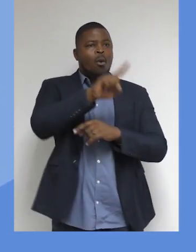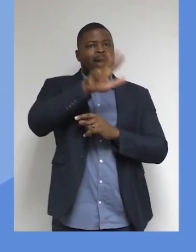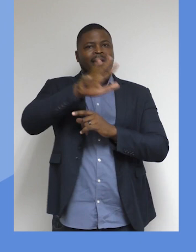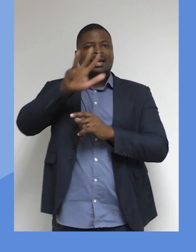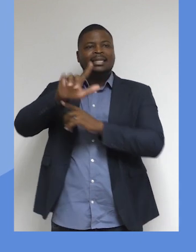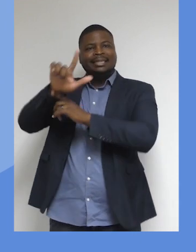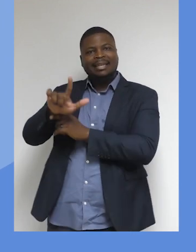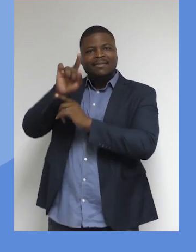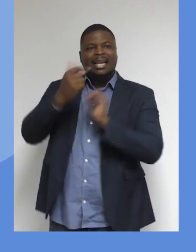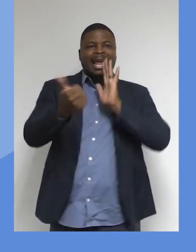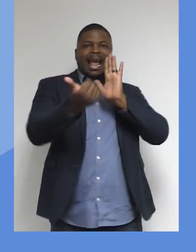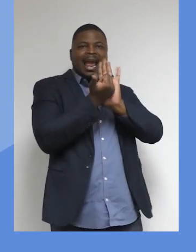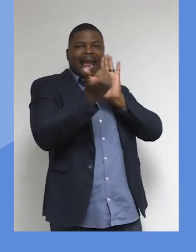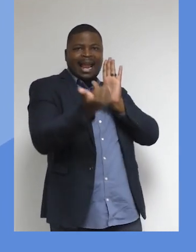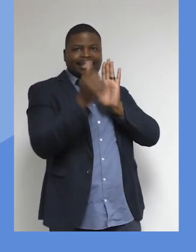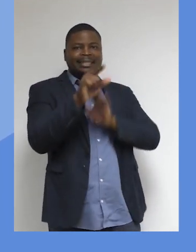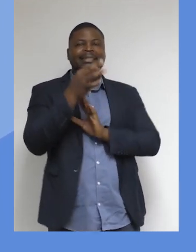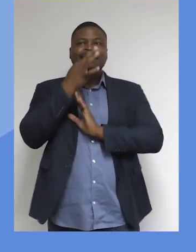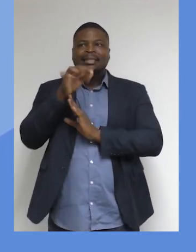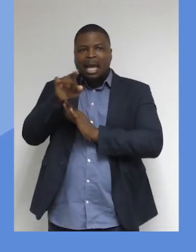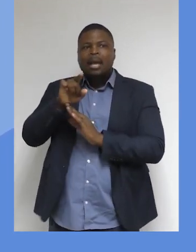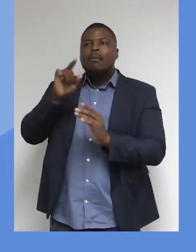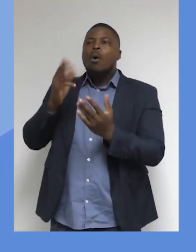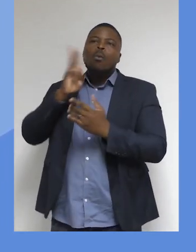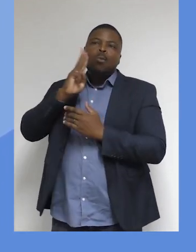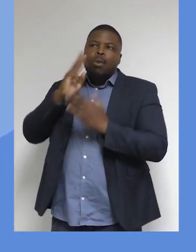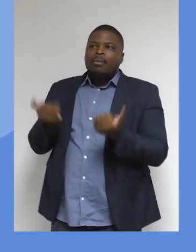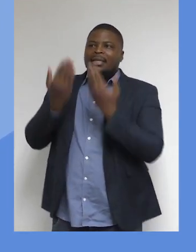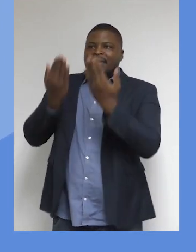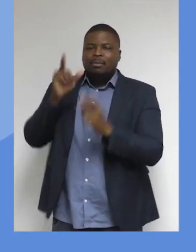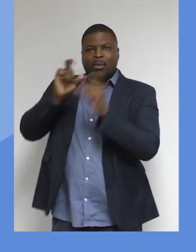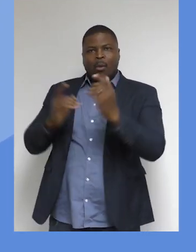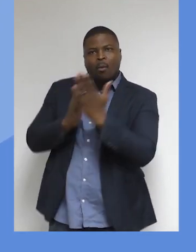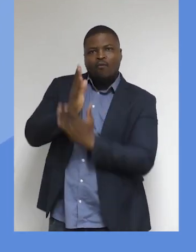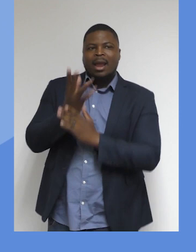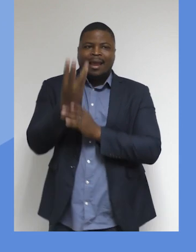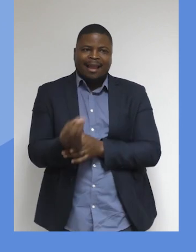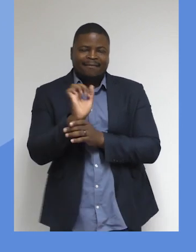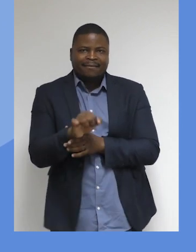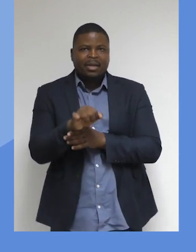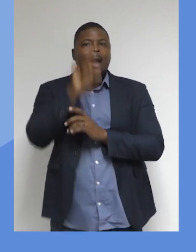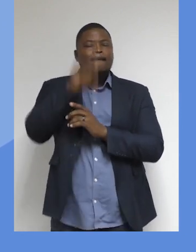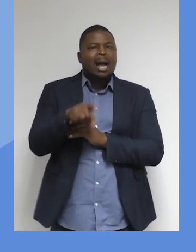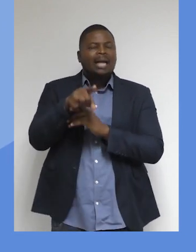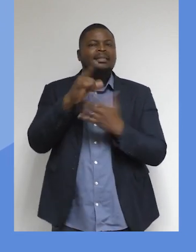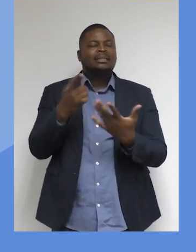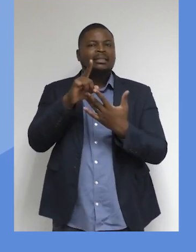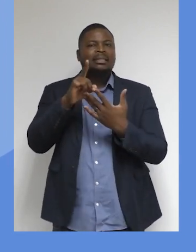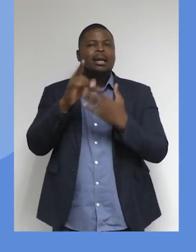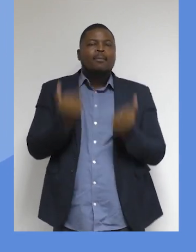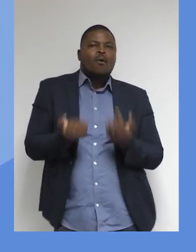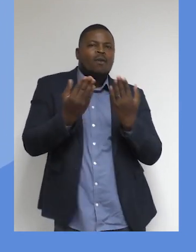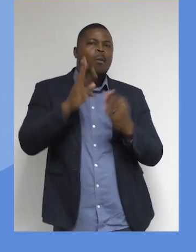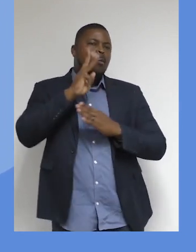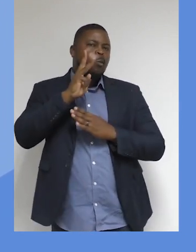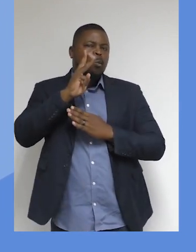are designated as water services authorities. A water services authority has the primary responsibility to provide